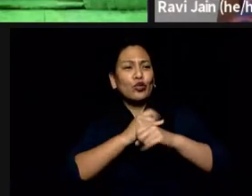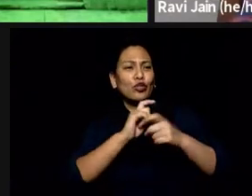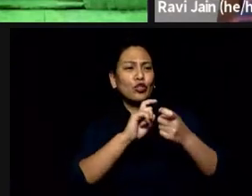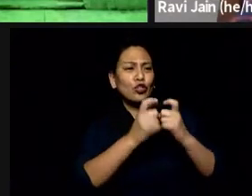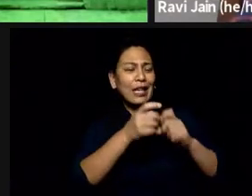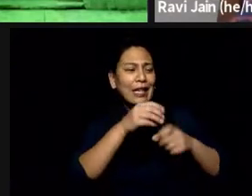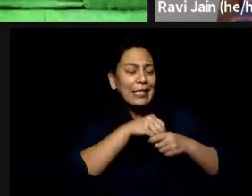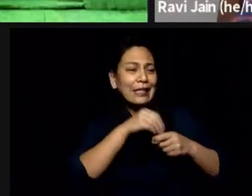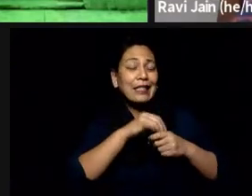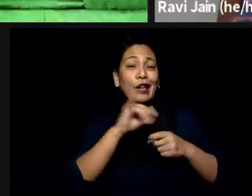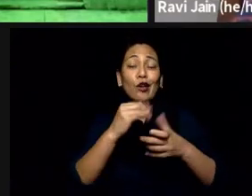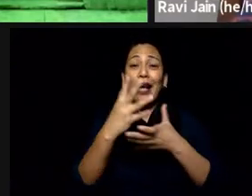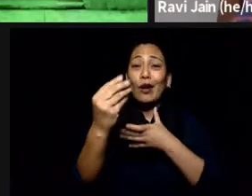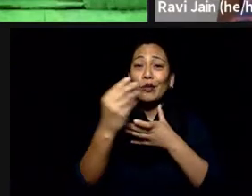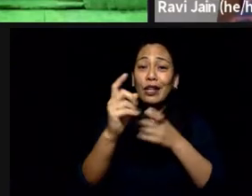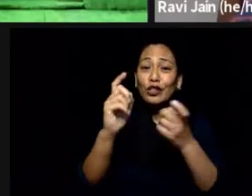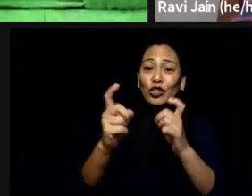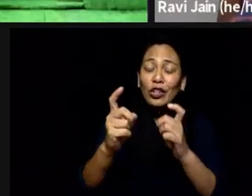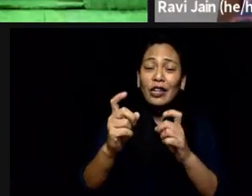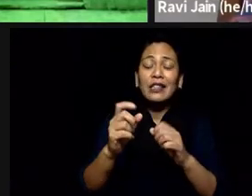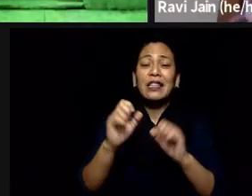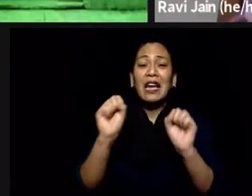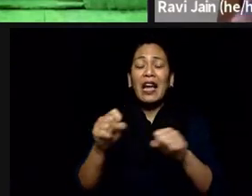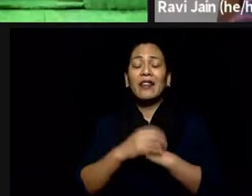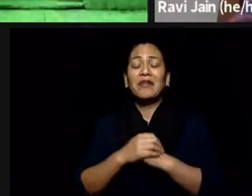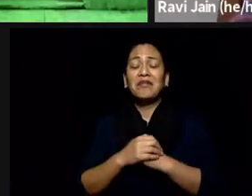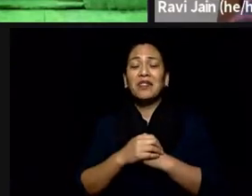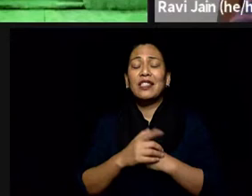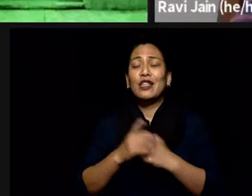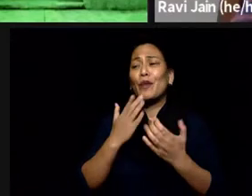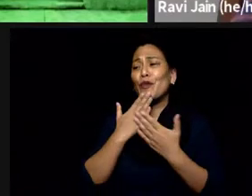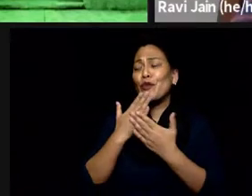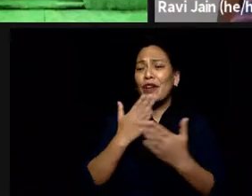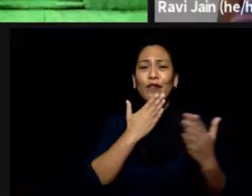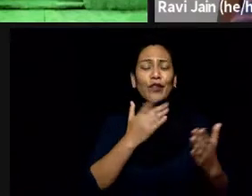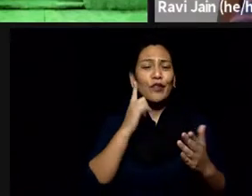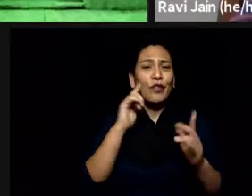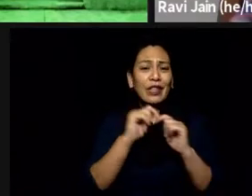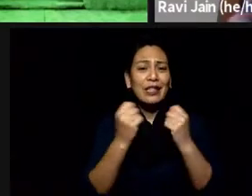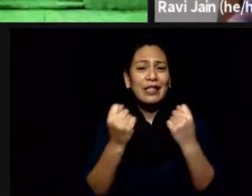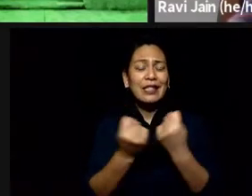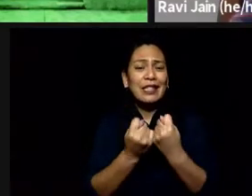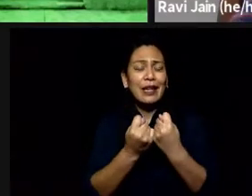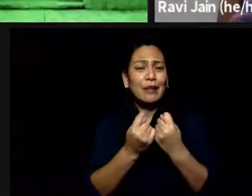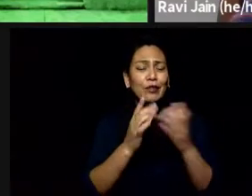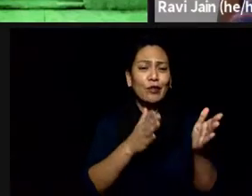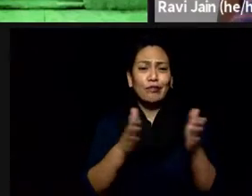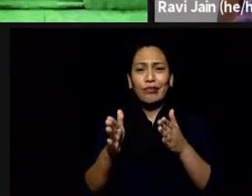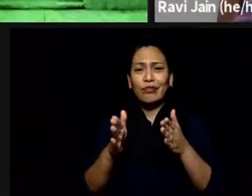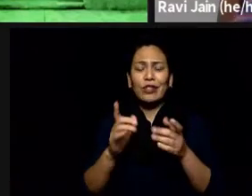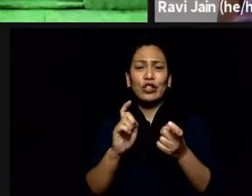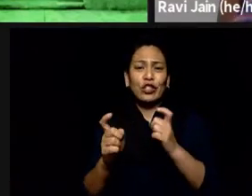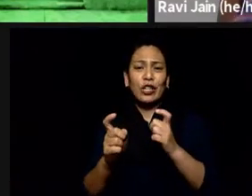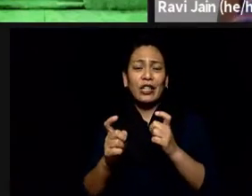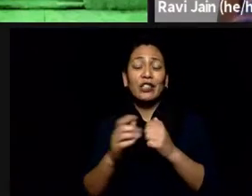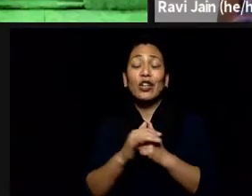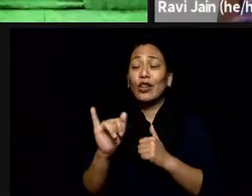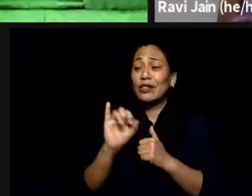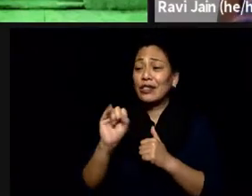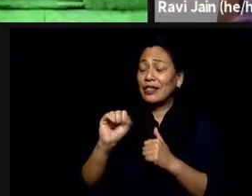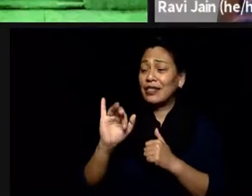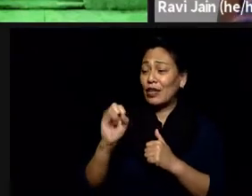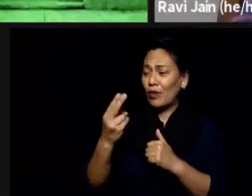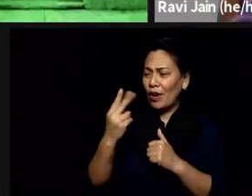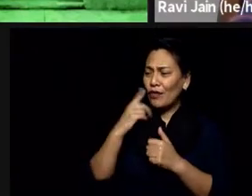and the challenges of that. And so I'm just really grateful for the team to have pivoted like that. And Sarah, for you to engage